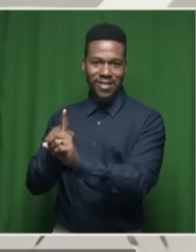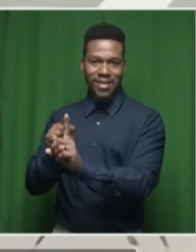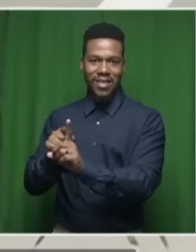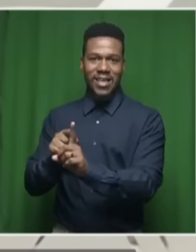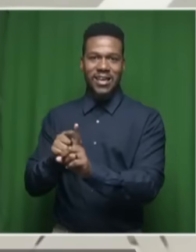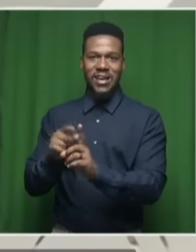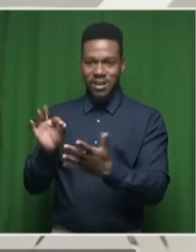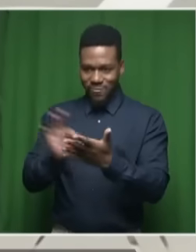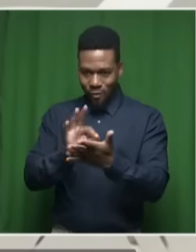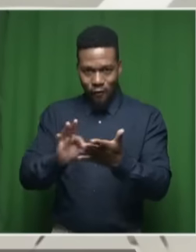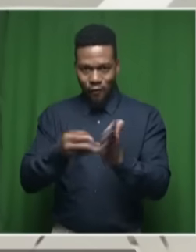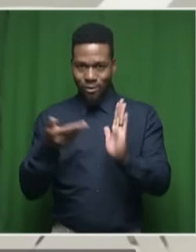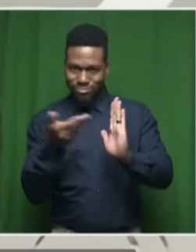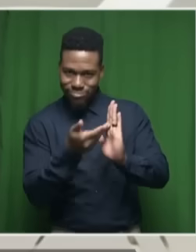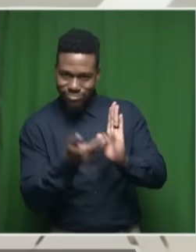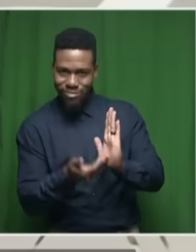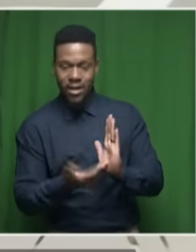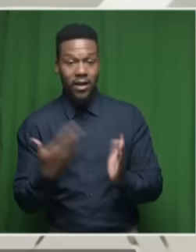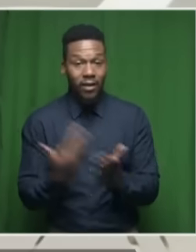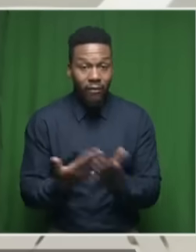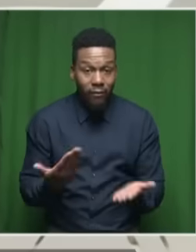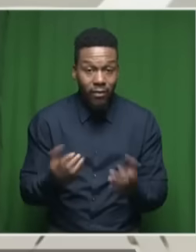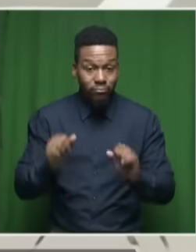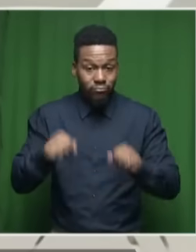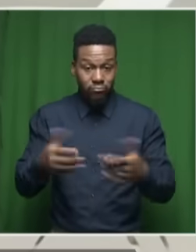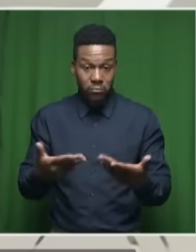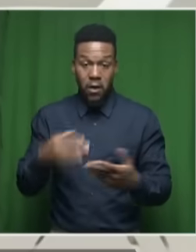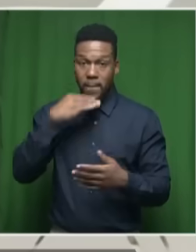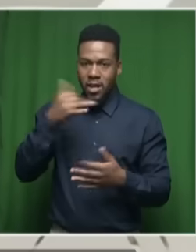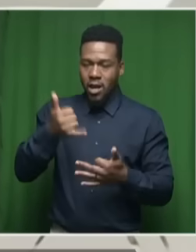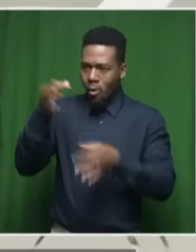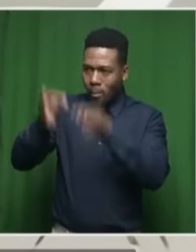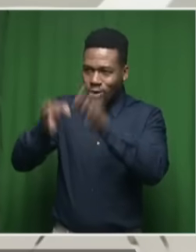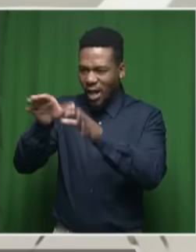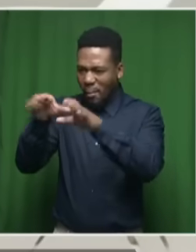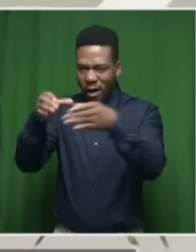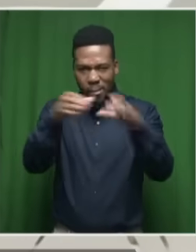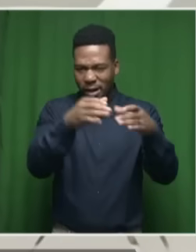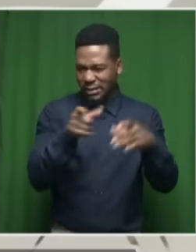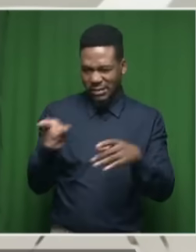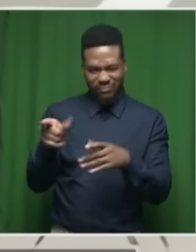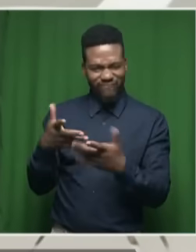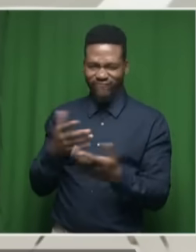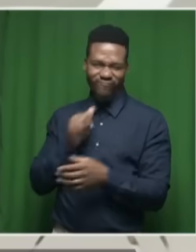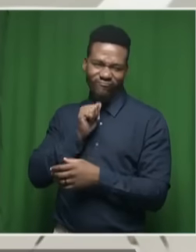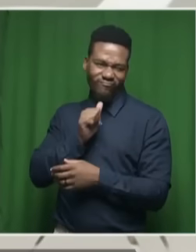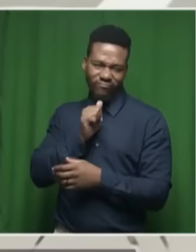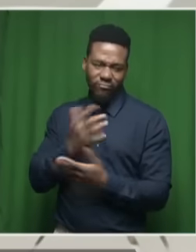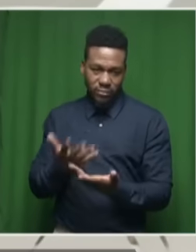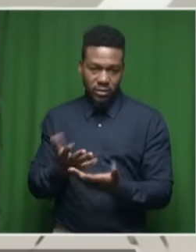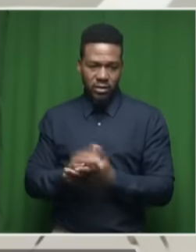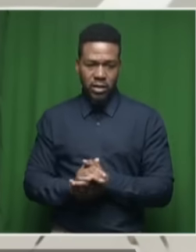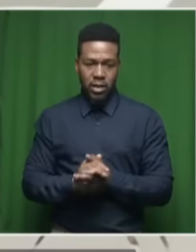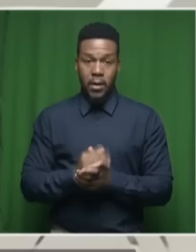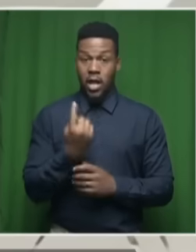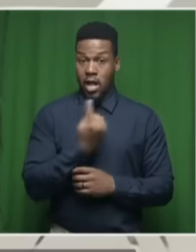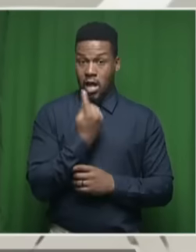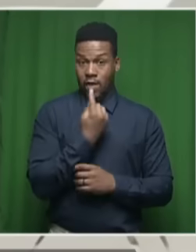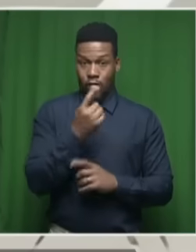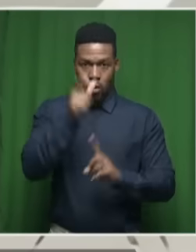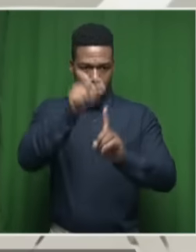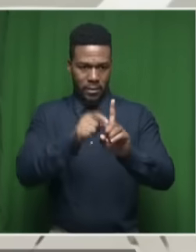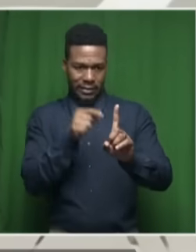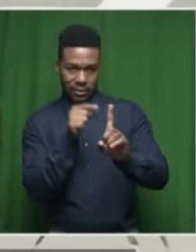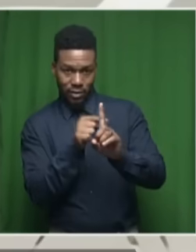elections, meaning that political party lines would not matter much, and it will be individuals who must therefore